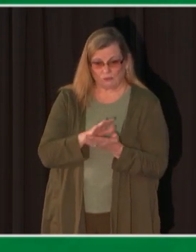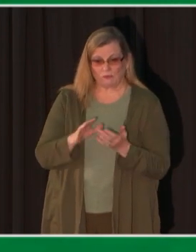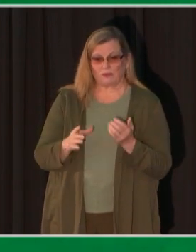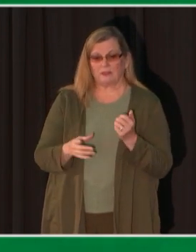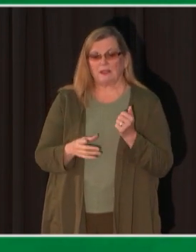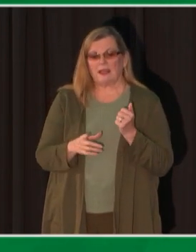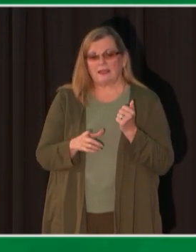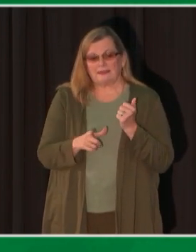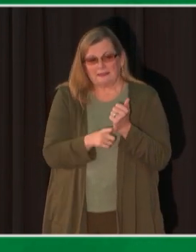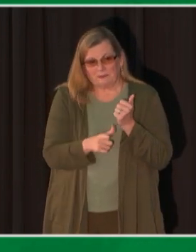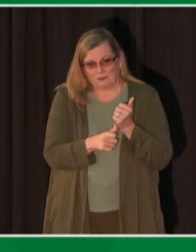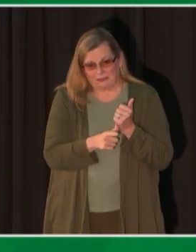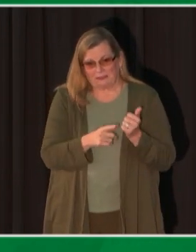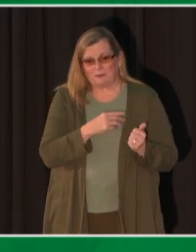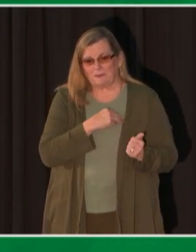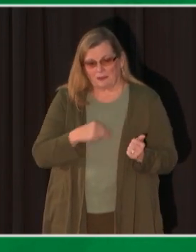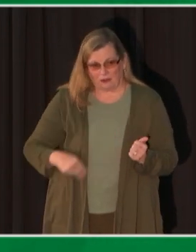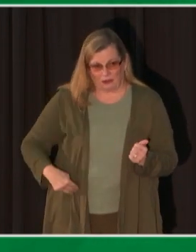Kine.